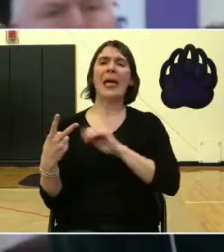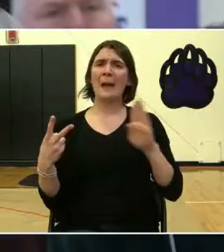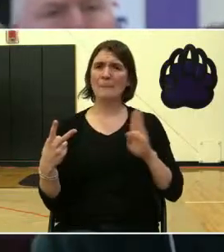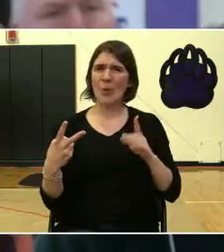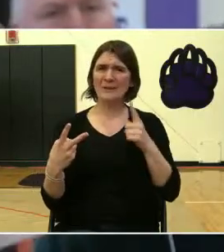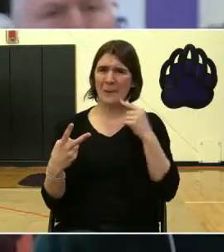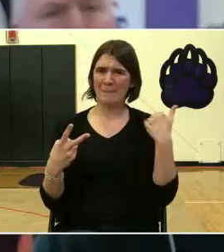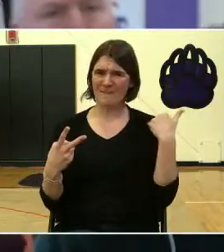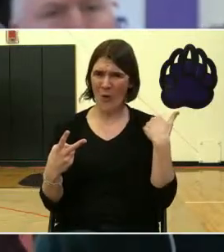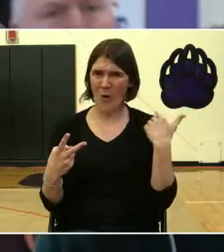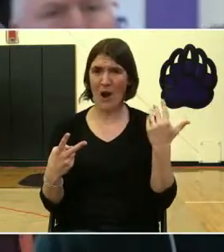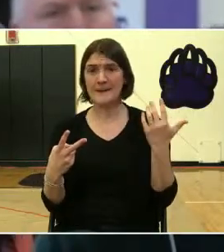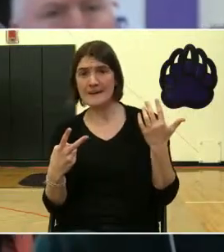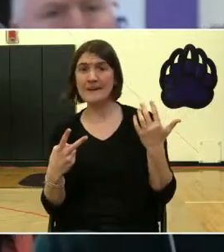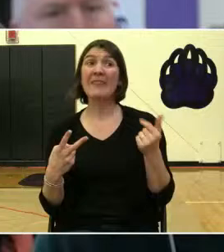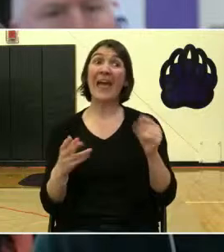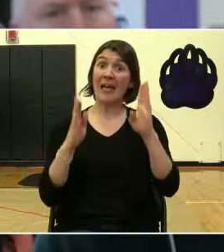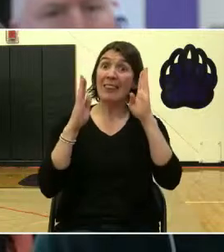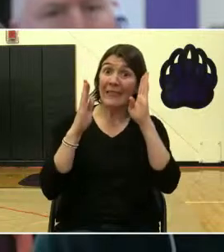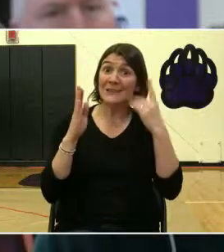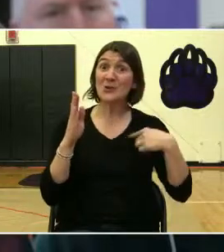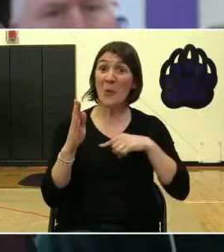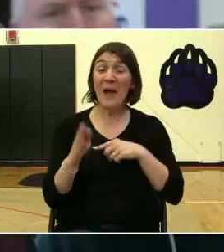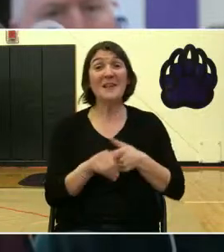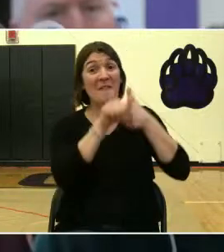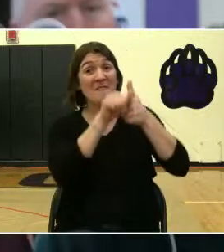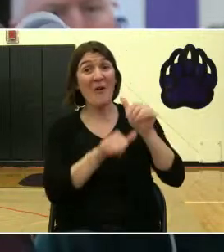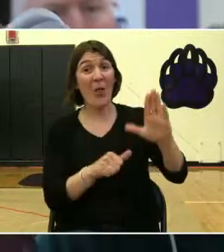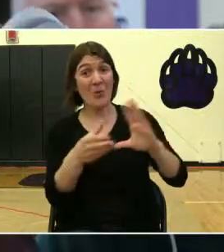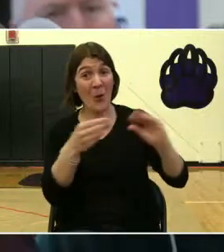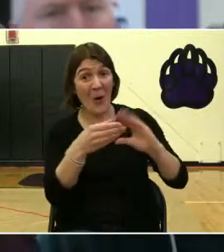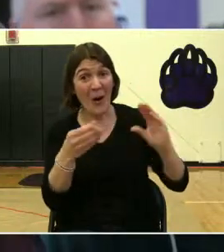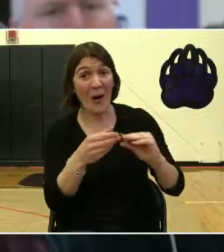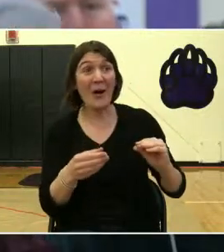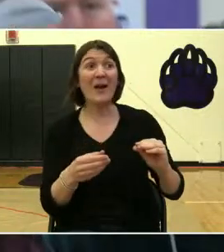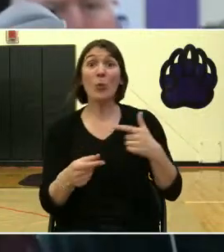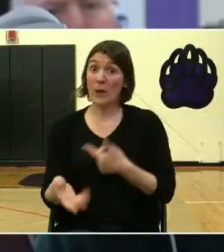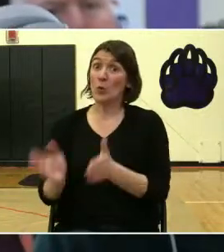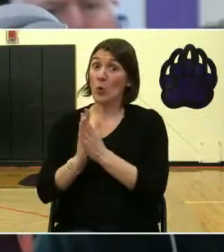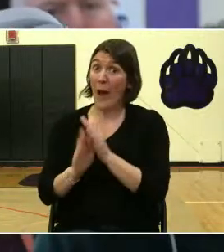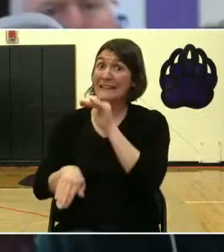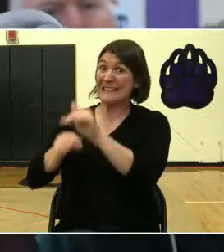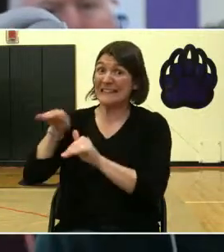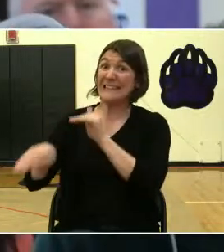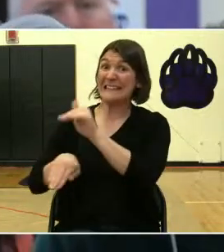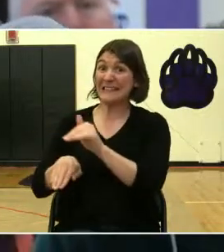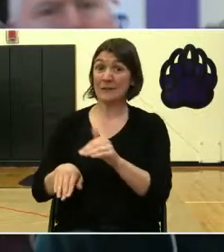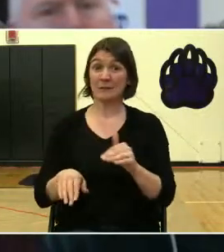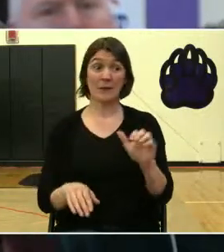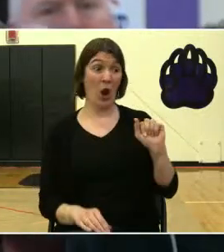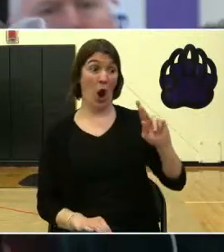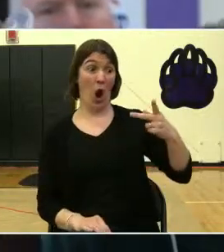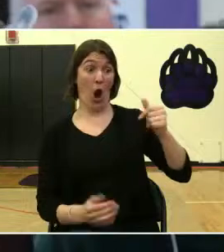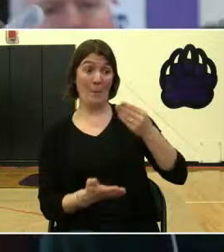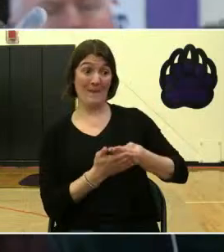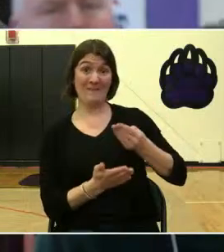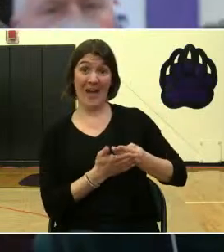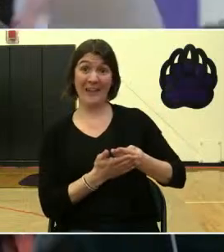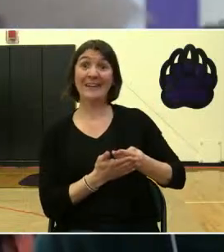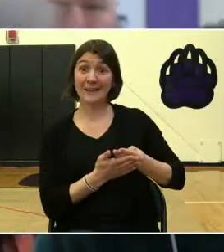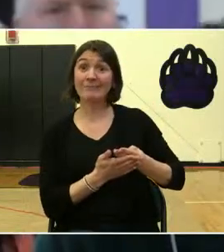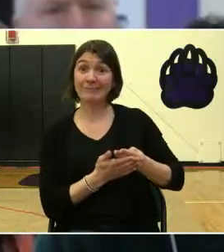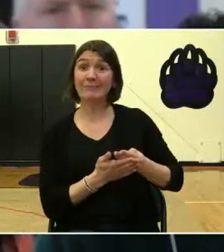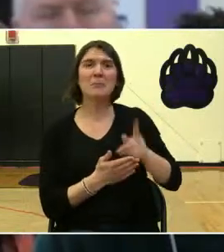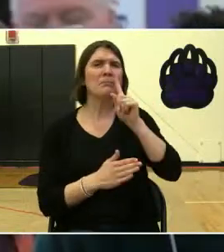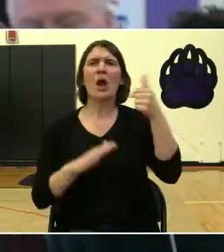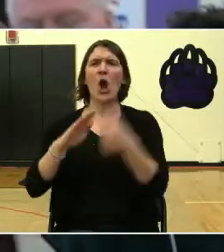board made earlier about whether or not they listen to how we should spend the money that we've requested in terms of arpa funding which also is